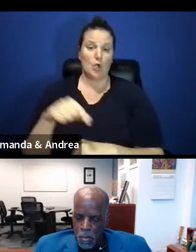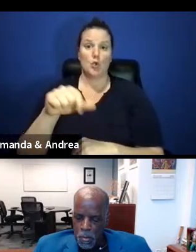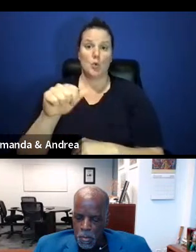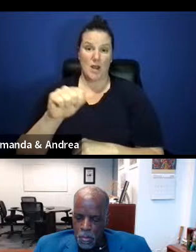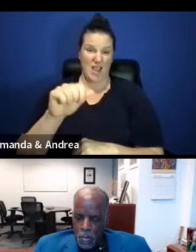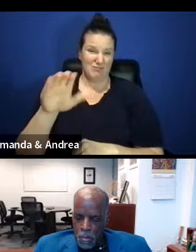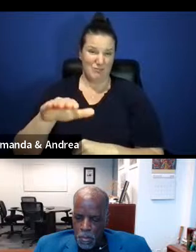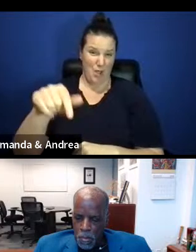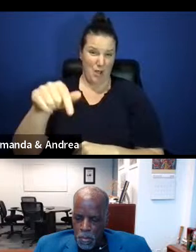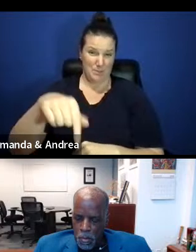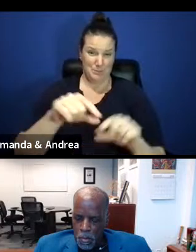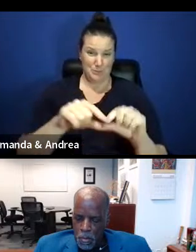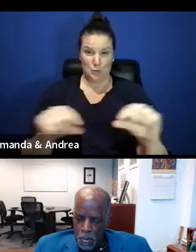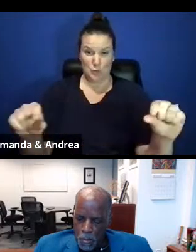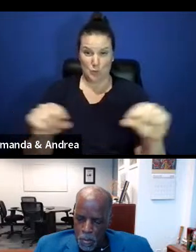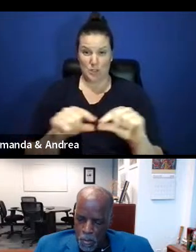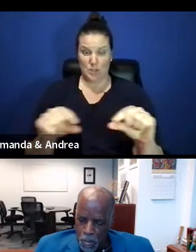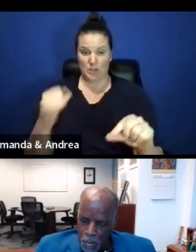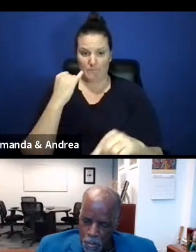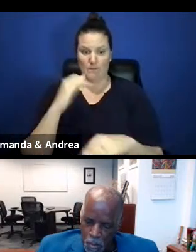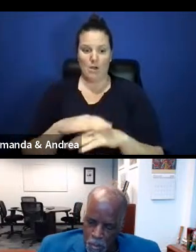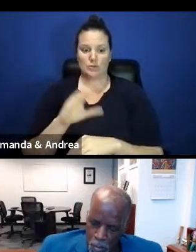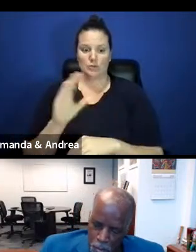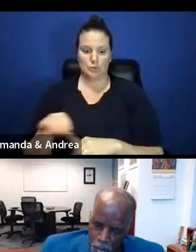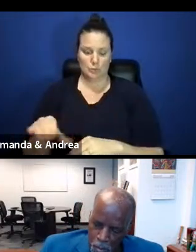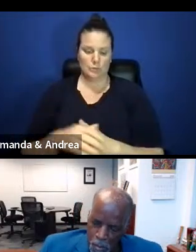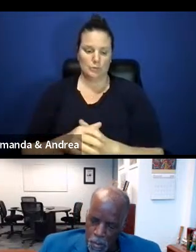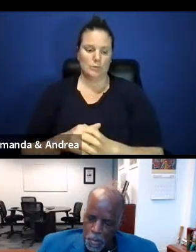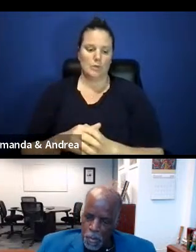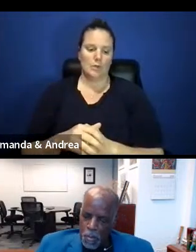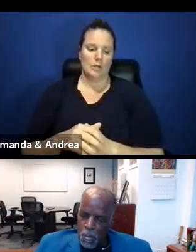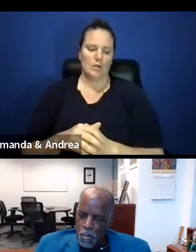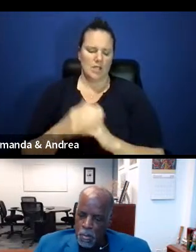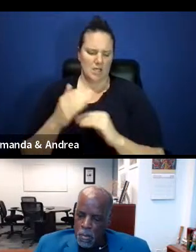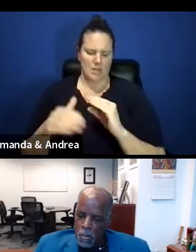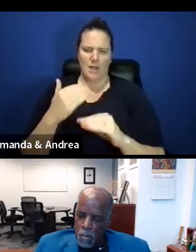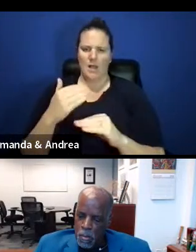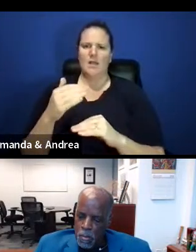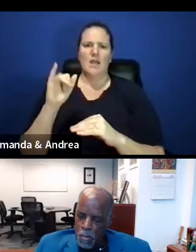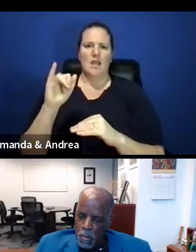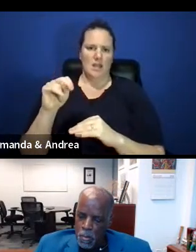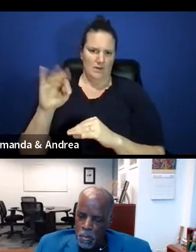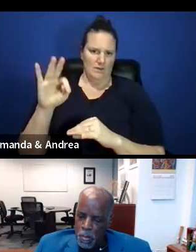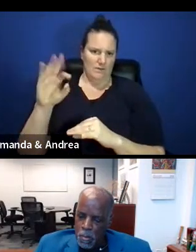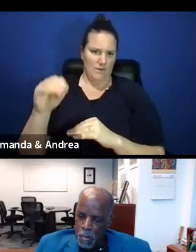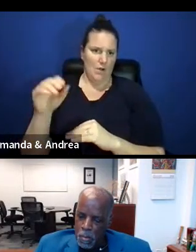down at the bottom of your screen if you're on Zoom, or you can email us at